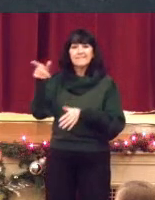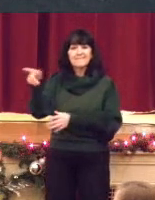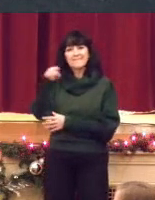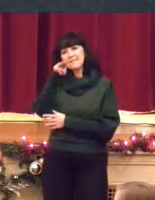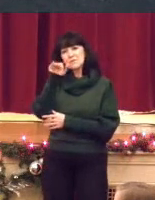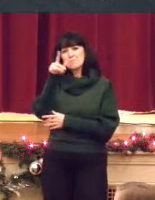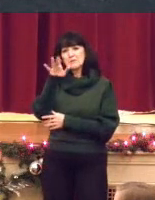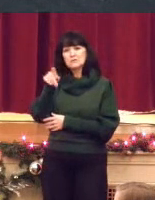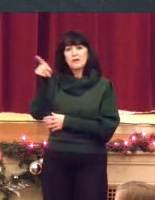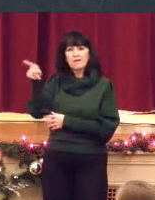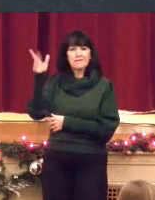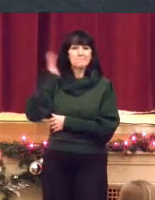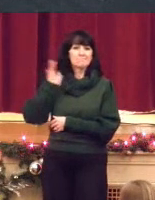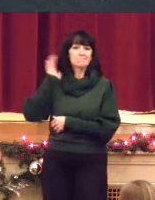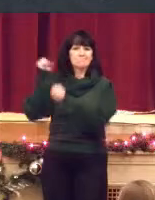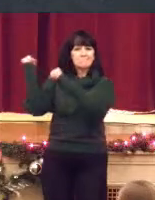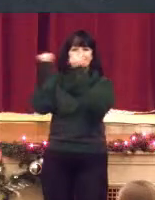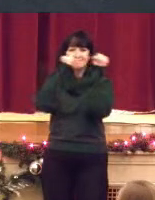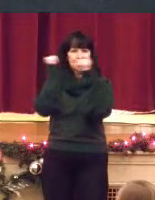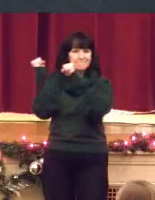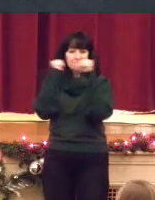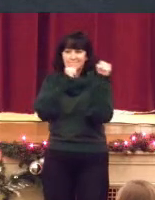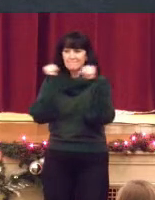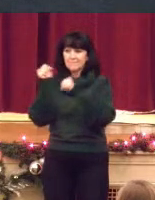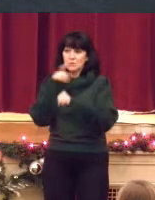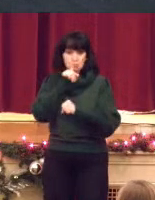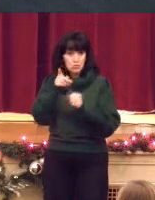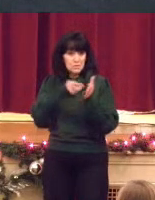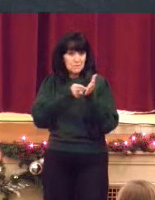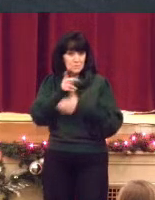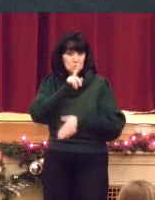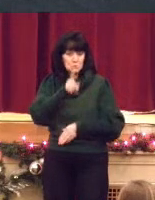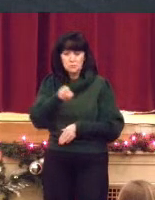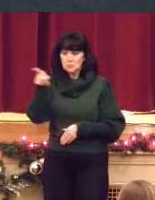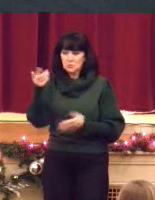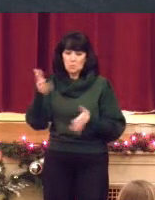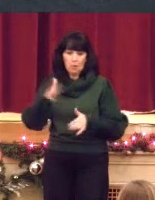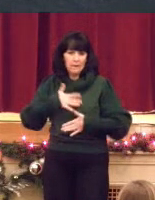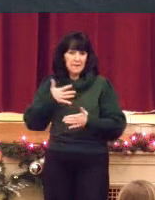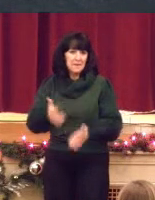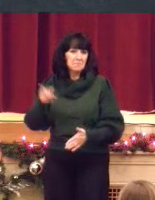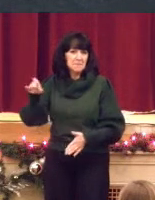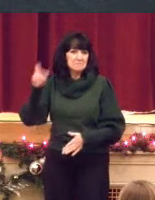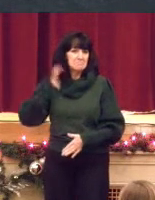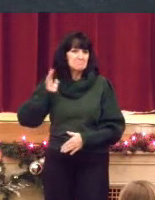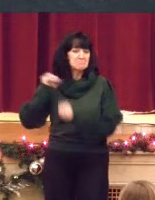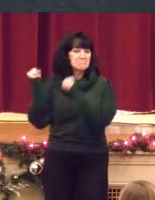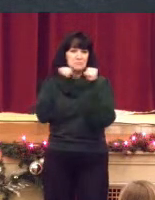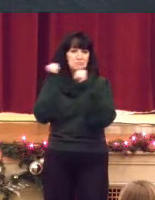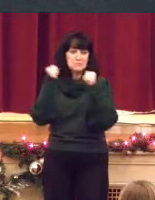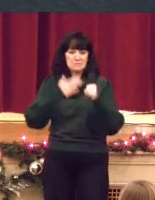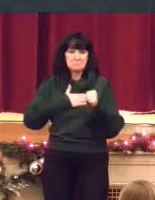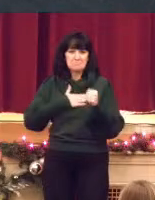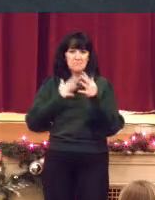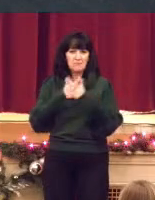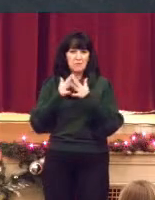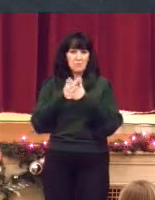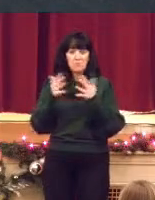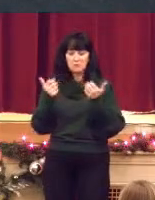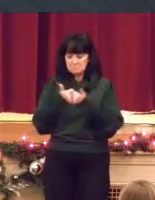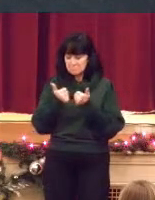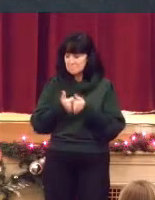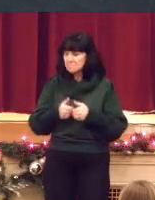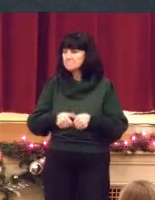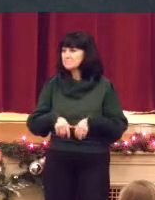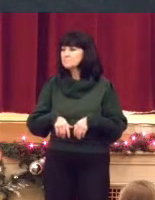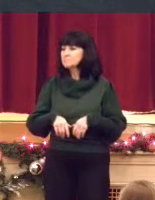really true, but she doesn't want to admit it. But I say that because building and maintaining those relationships helps support all those things